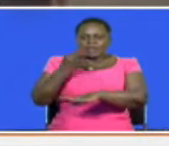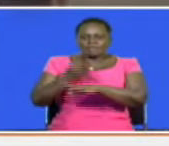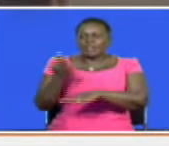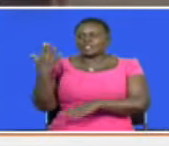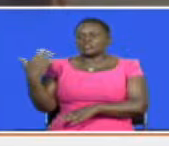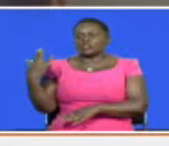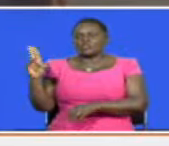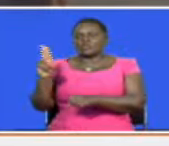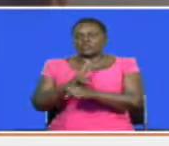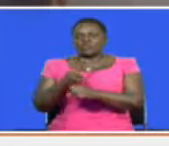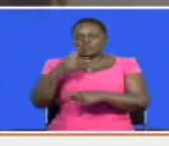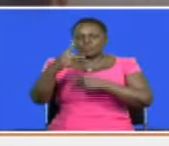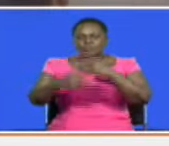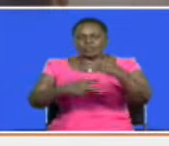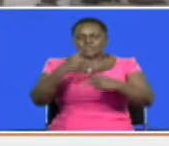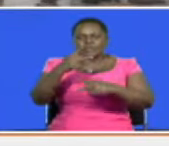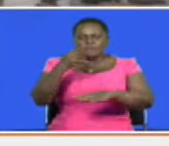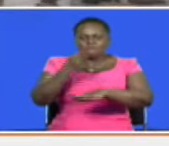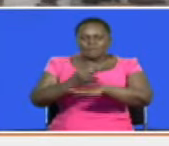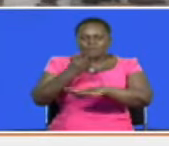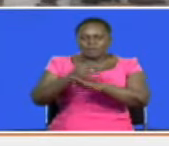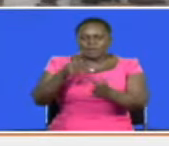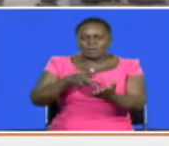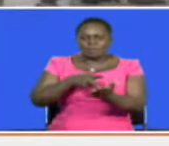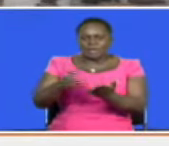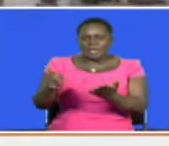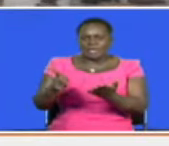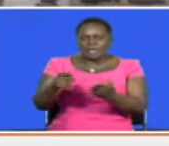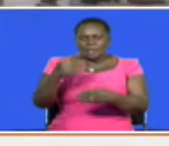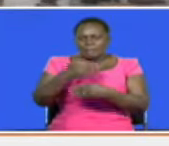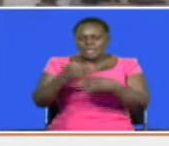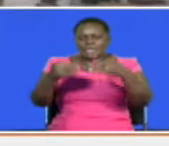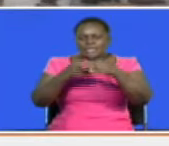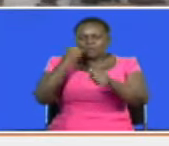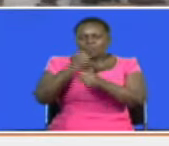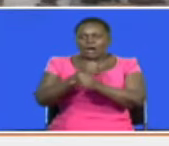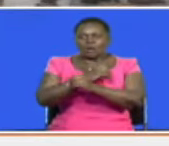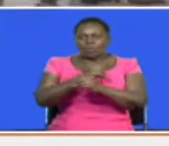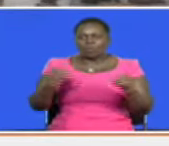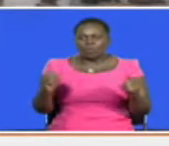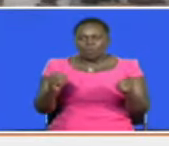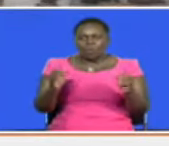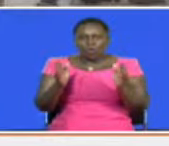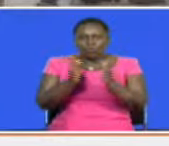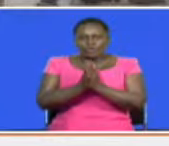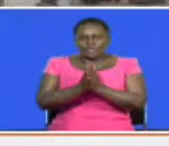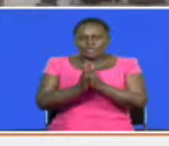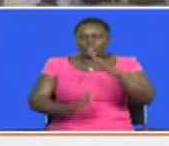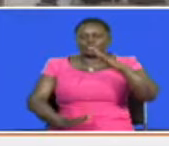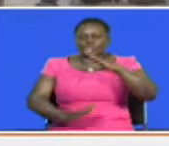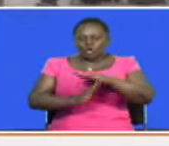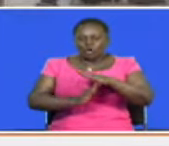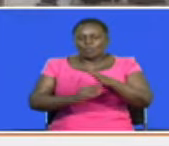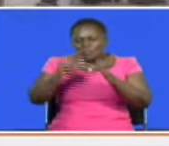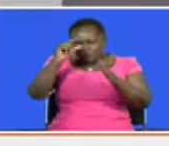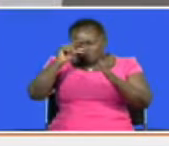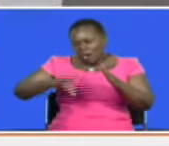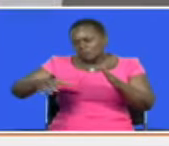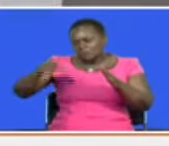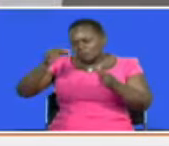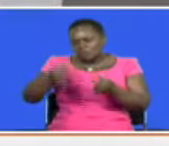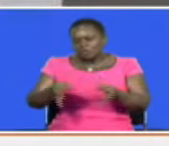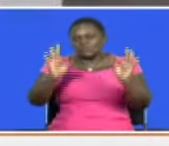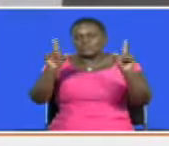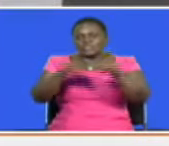documents used in processing fraudulent payments for non-construction works in collusion with the senior county officials. The